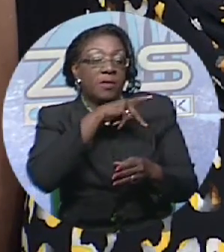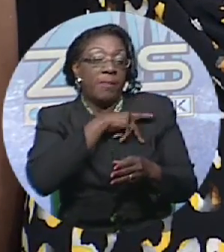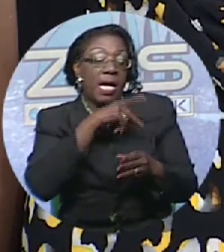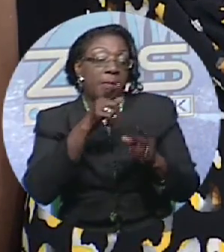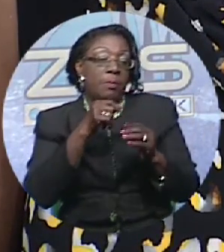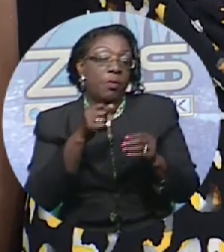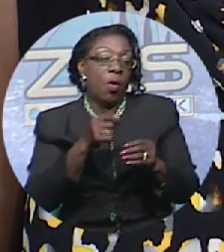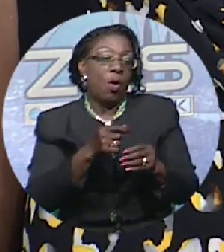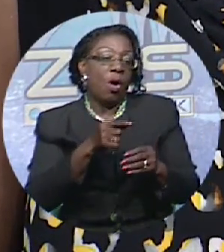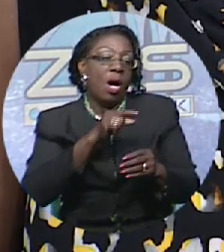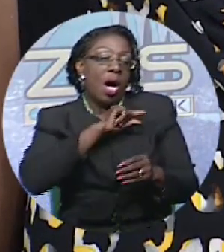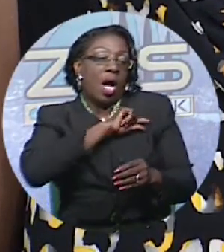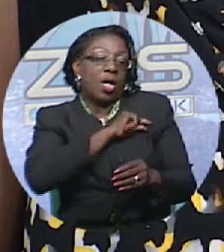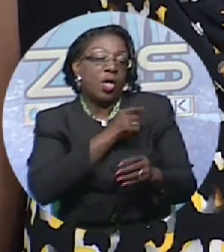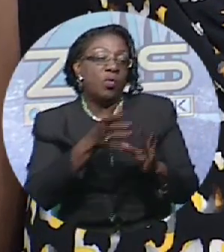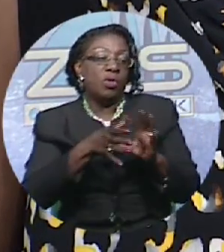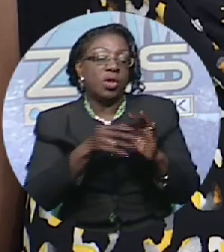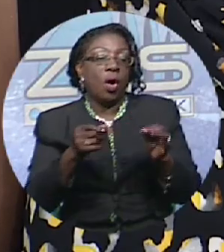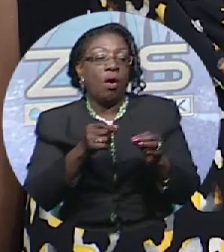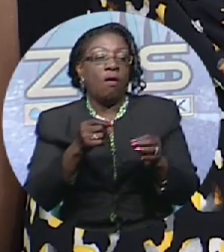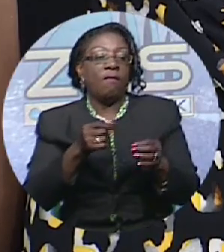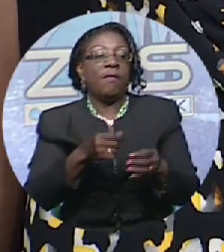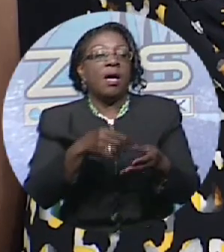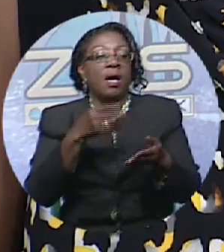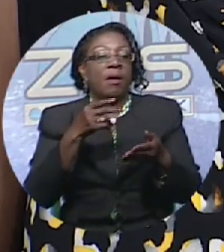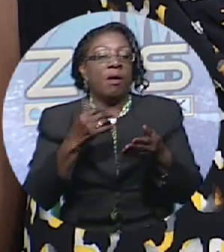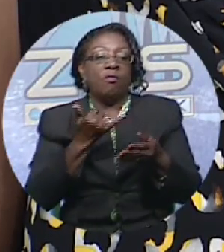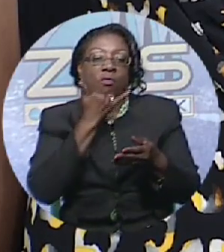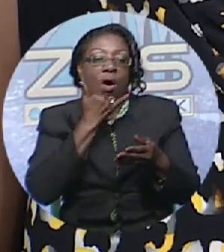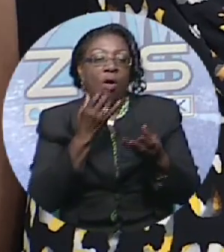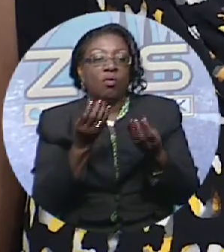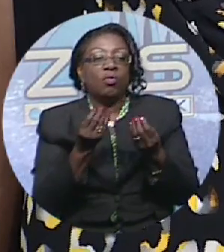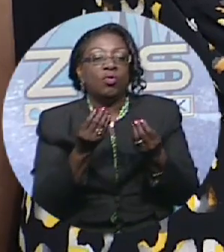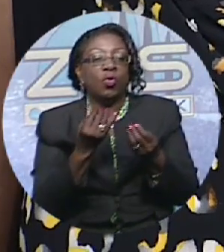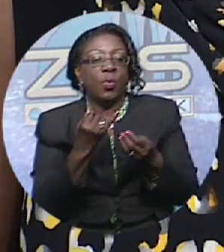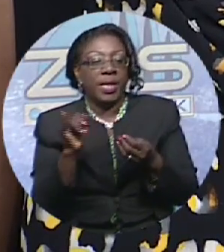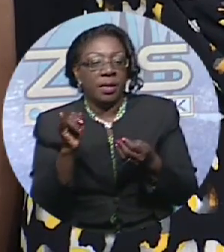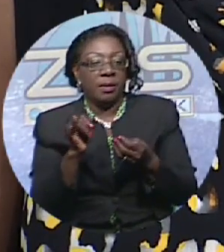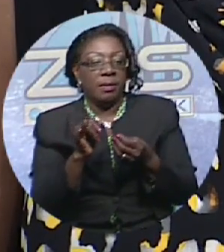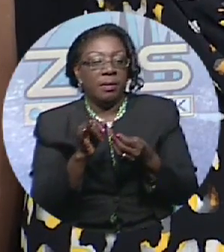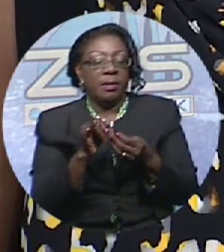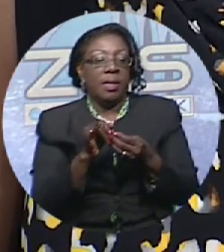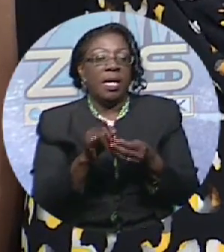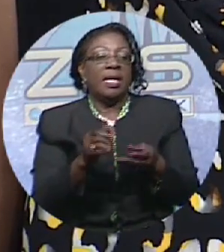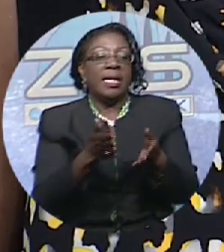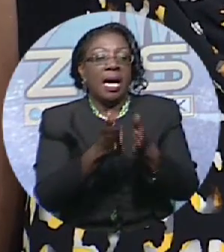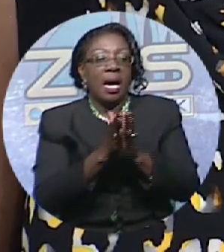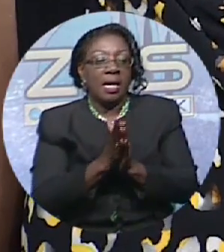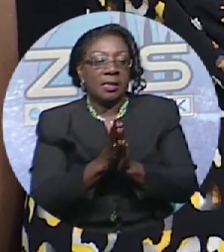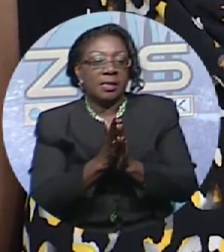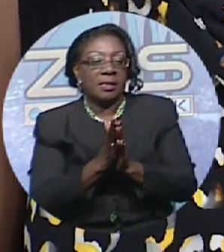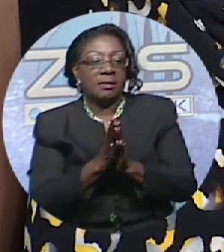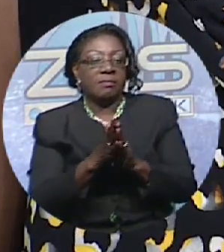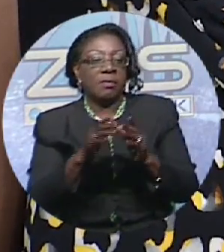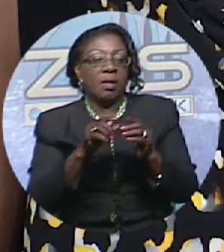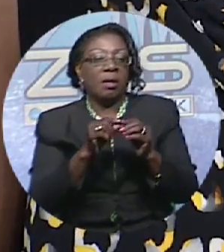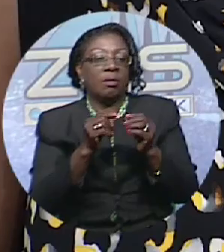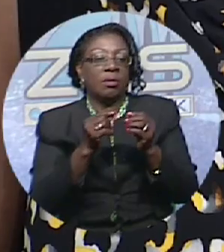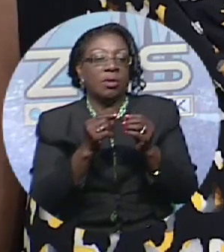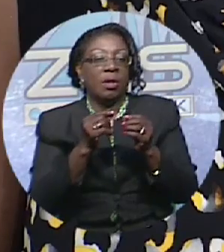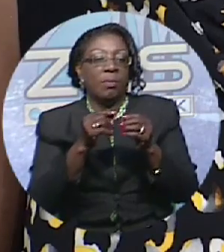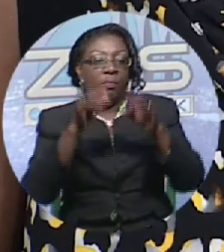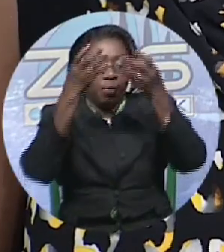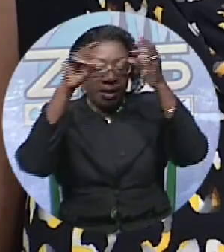led to a political deadlock between the government and opposition there, which prompted President Baldwin Lonsdale